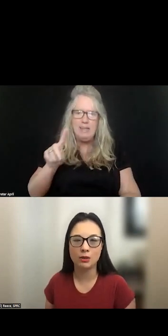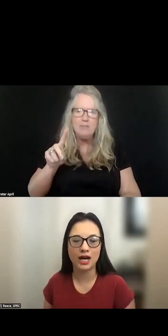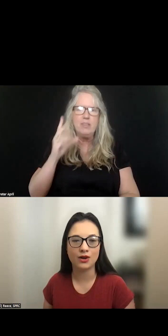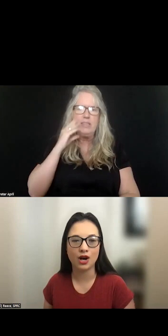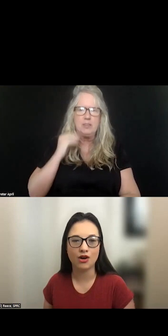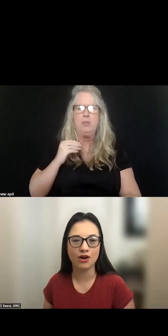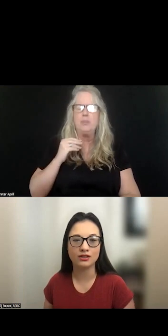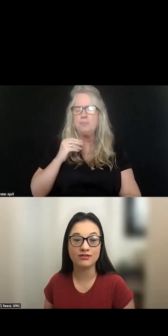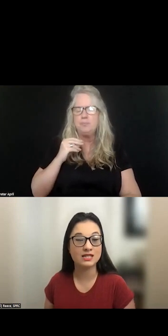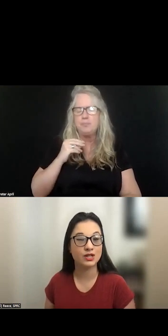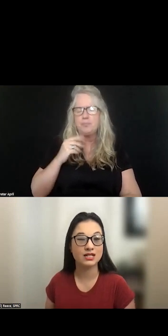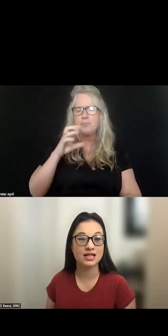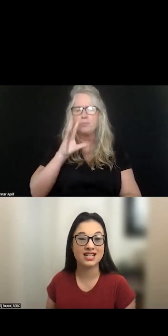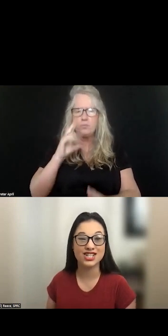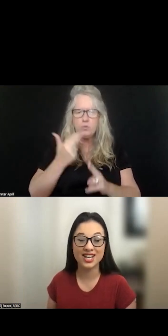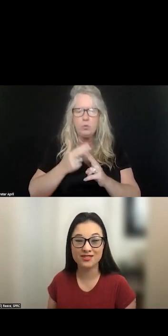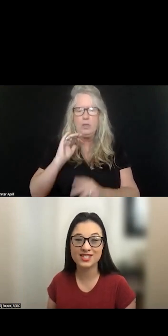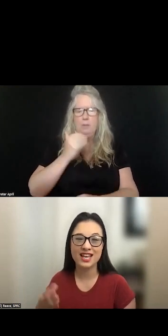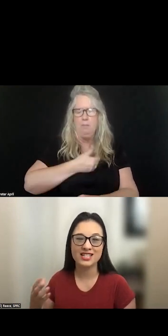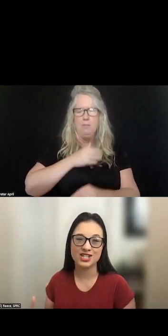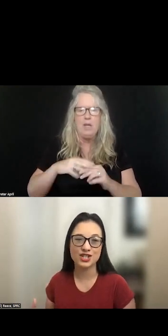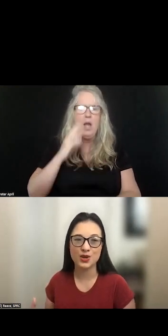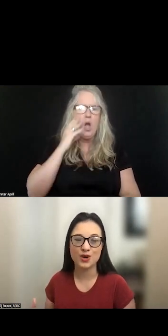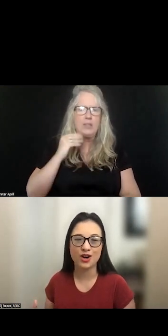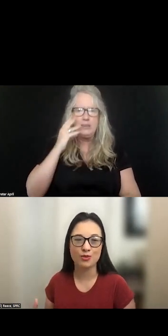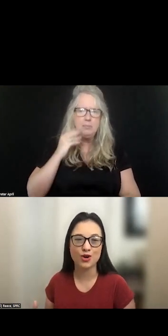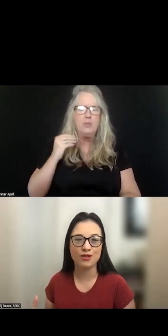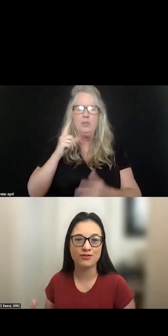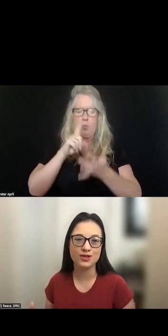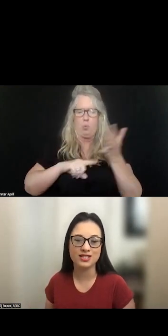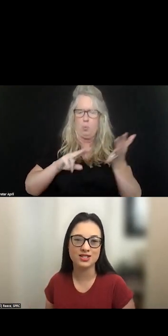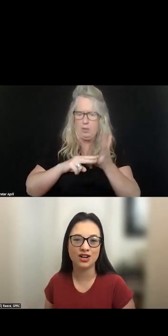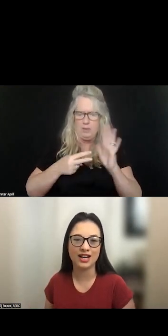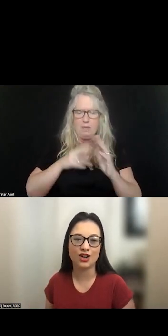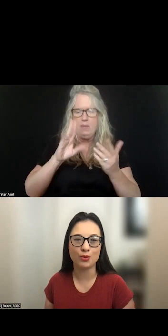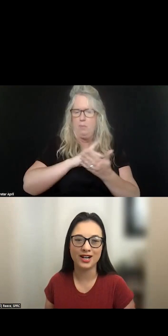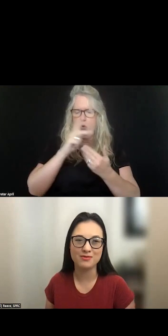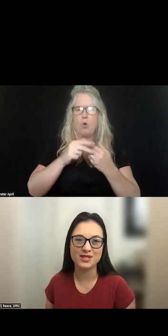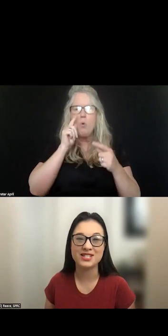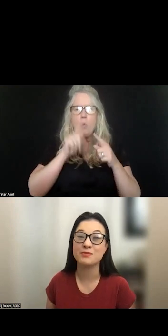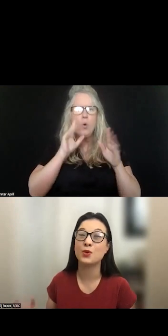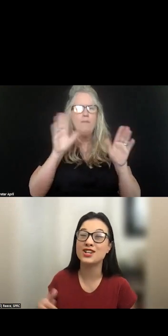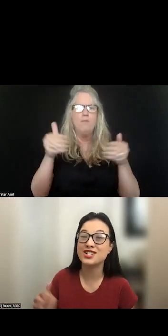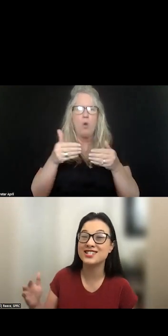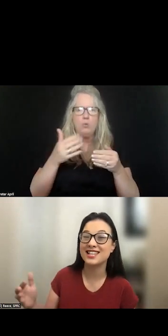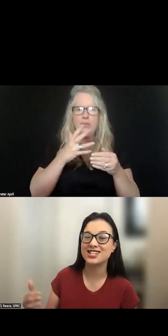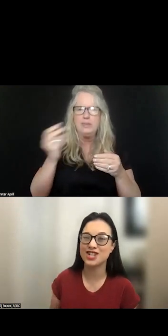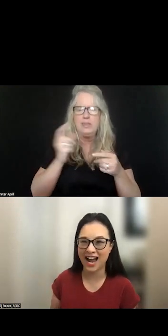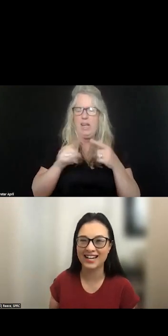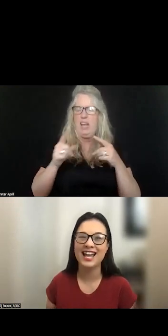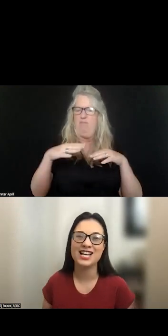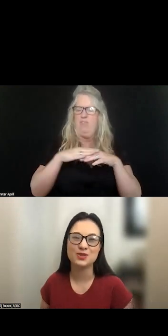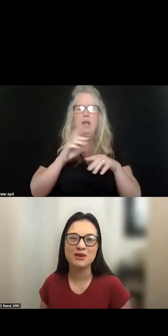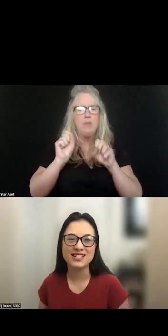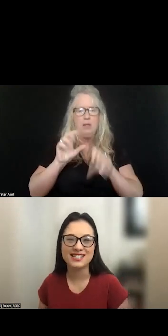talk about our lived experience initiatives, essentially what our program focuses on, and I'll open it up to some questions in the